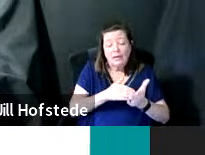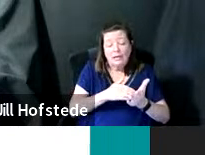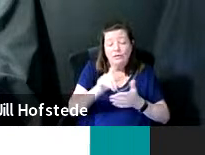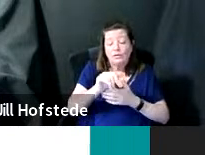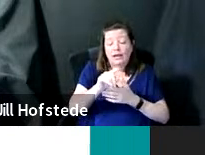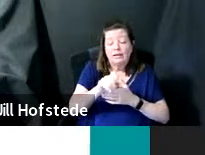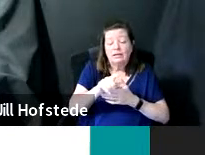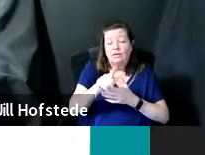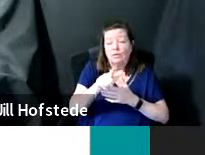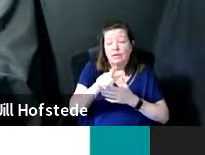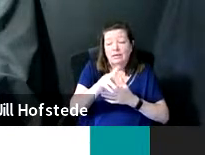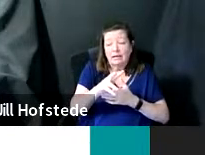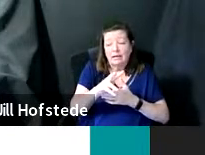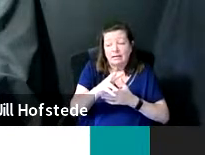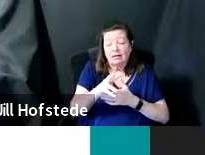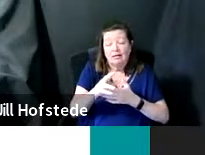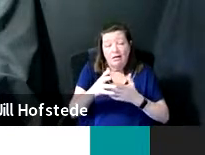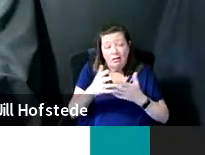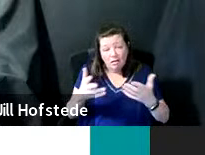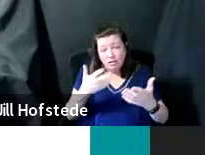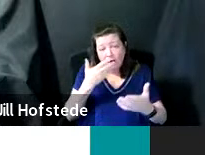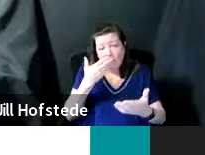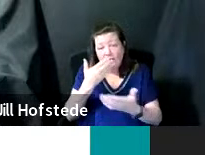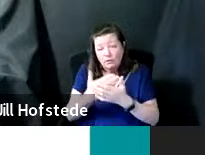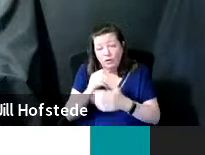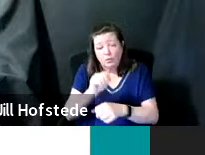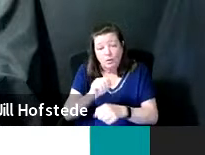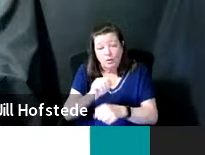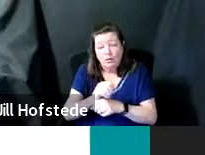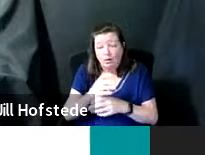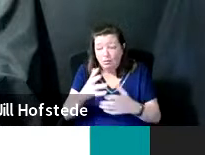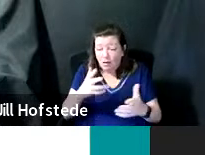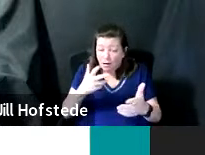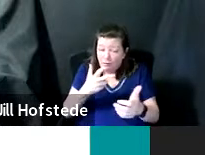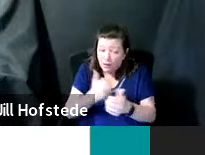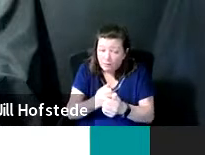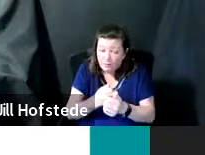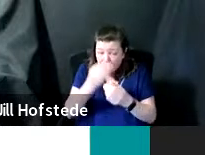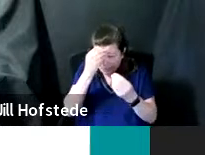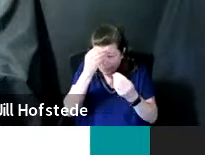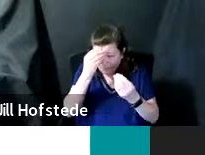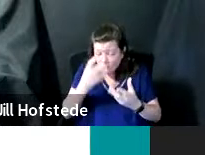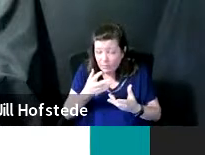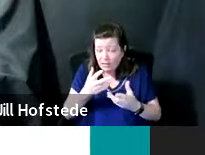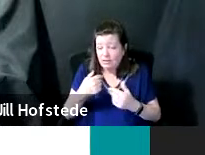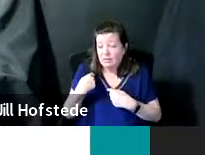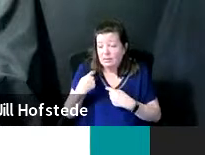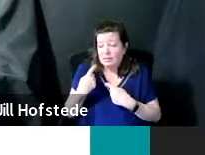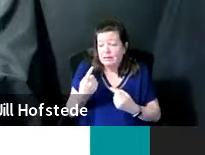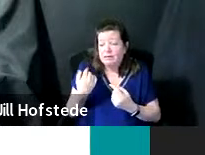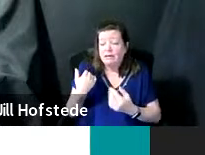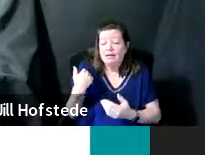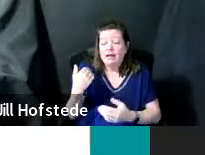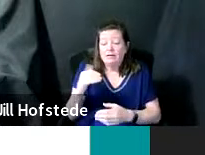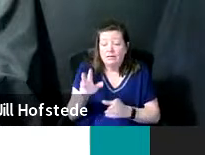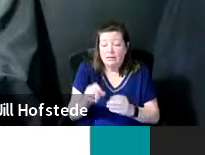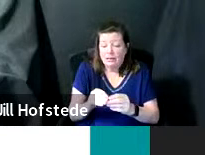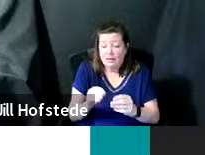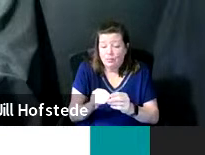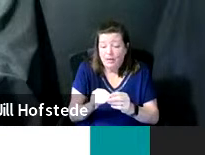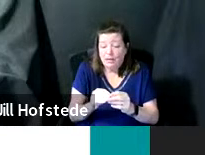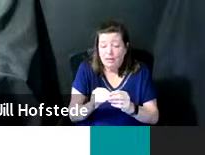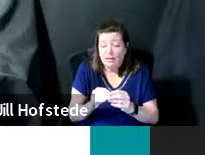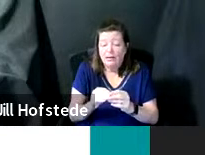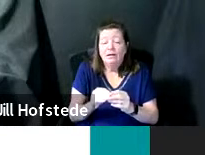So, you know, a lot of good work, lot of updated information to give since the last meeting, but as we've